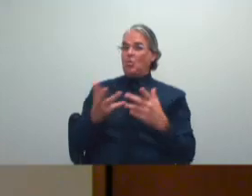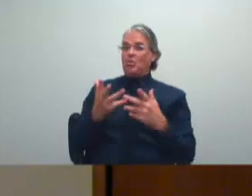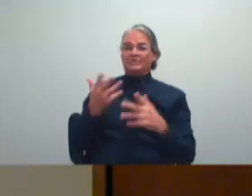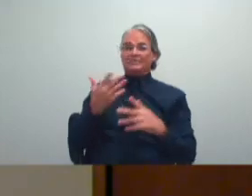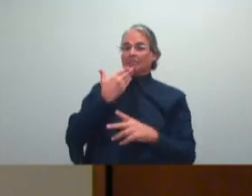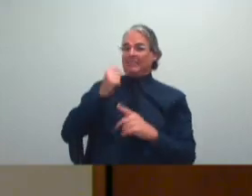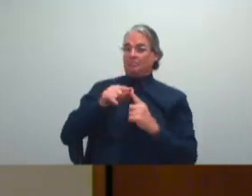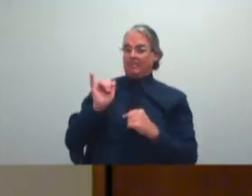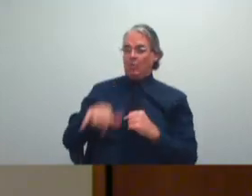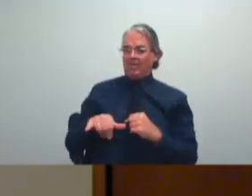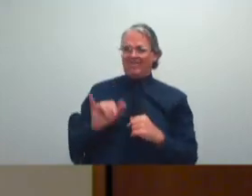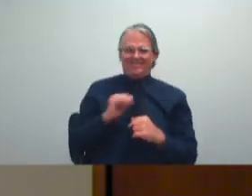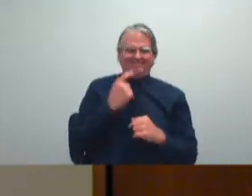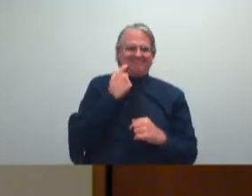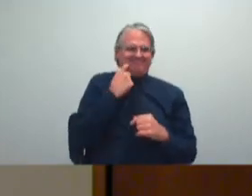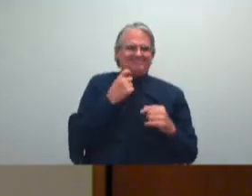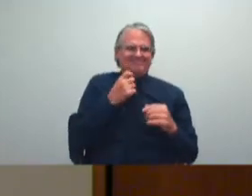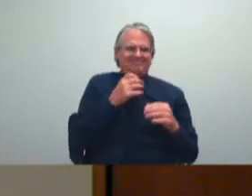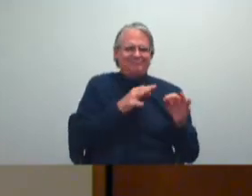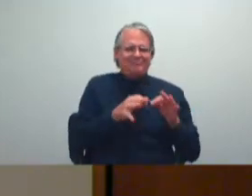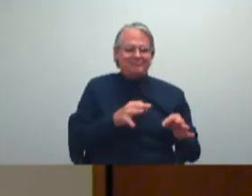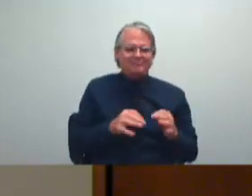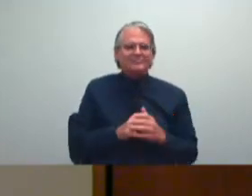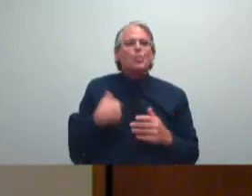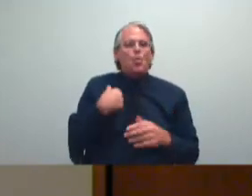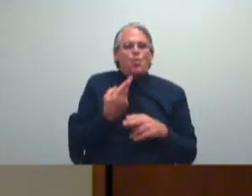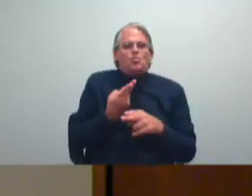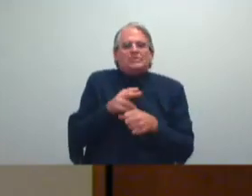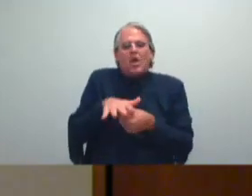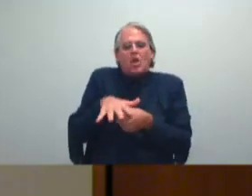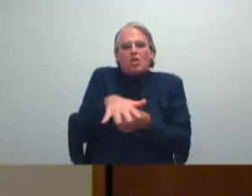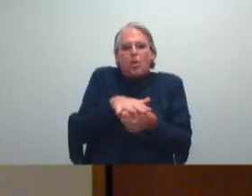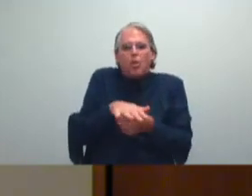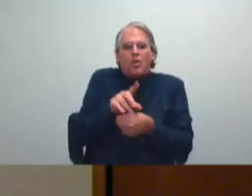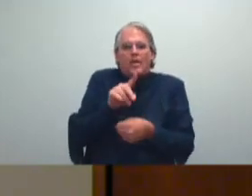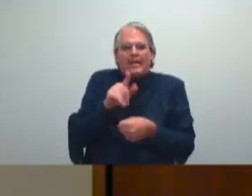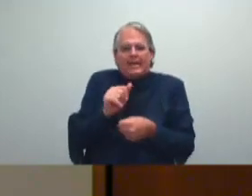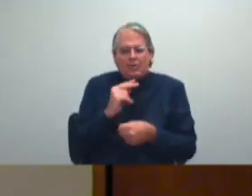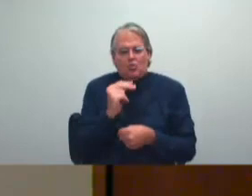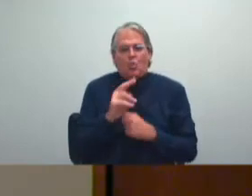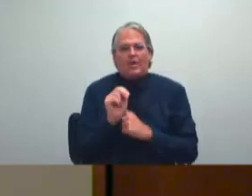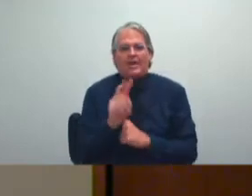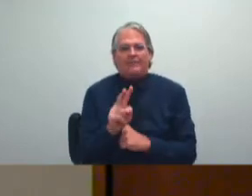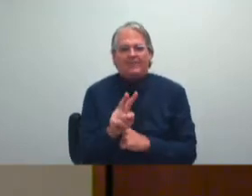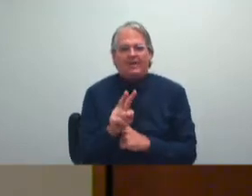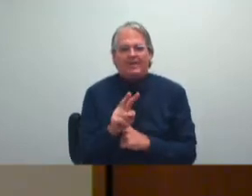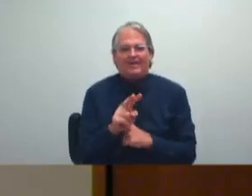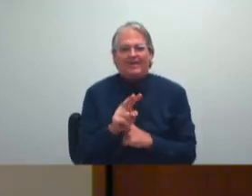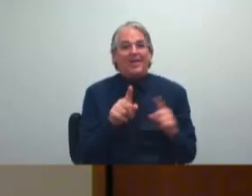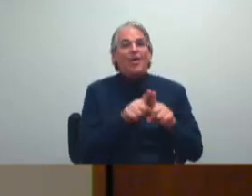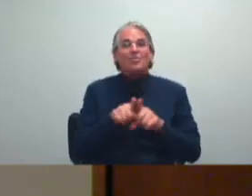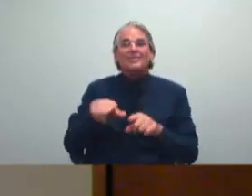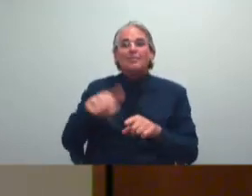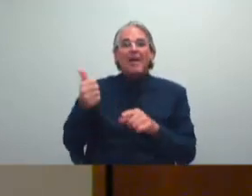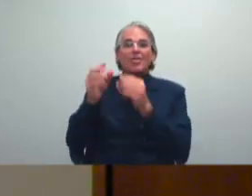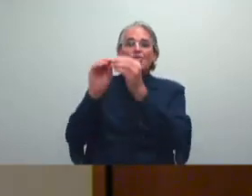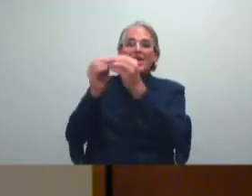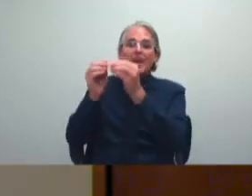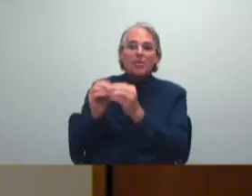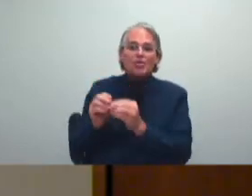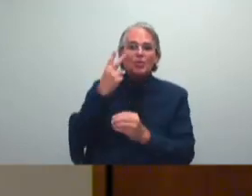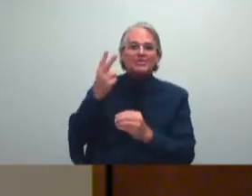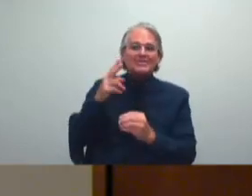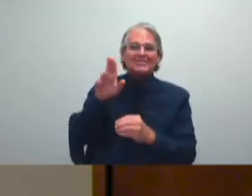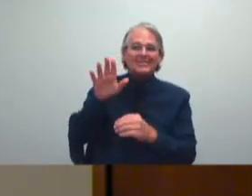are utilizing local data, and often this is data that's not accessible by some of the meters and metrics that you'll see at a national level. So